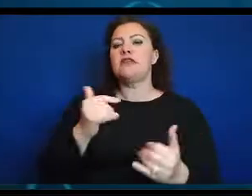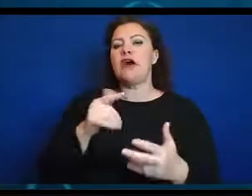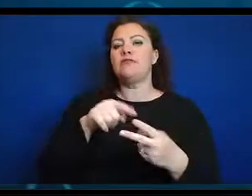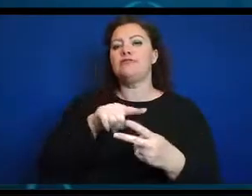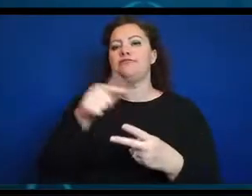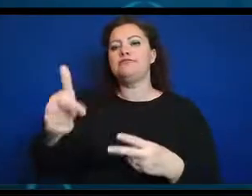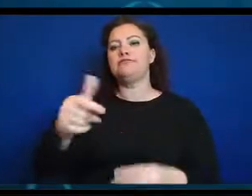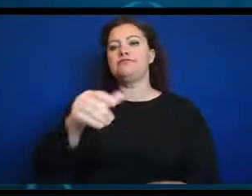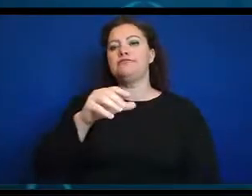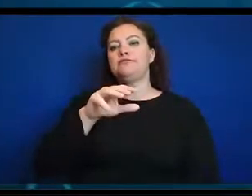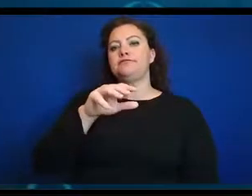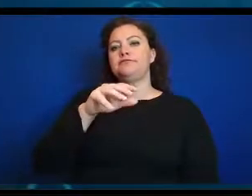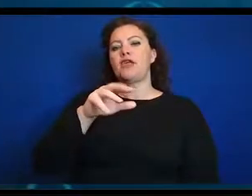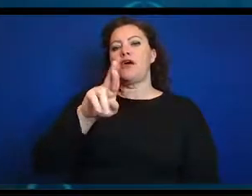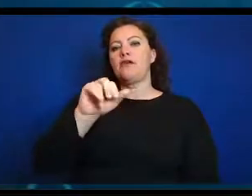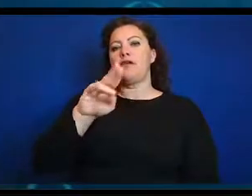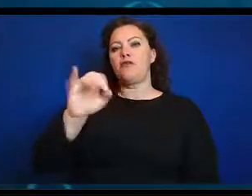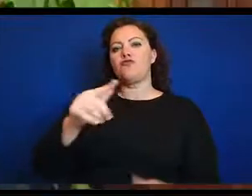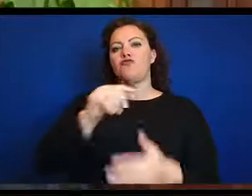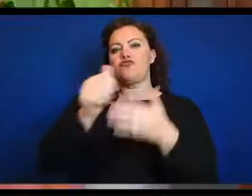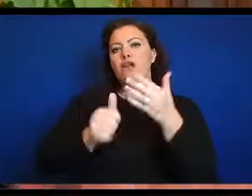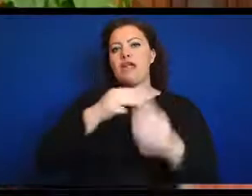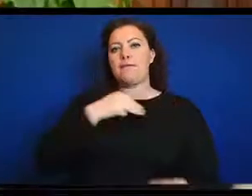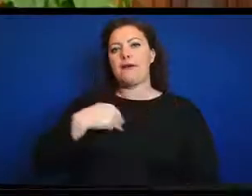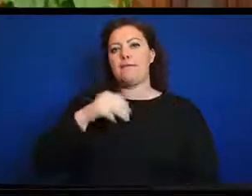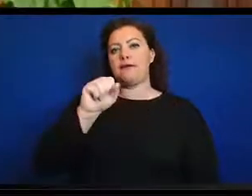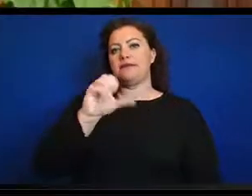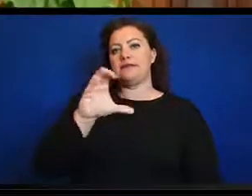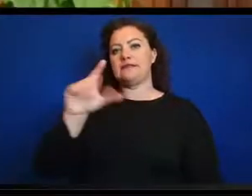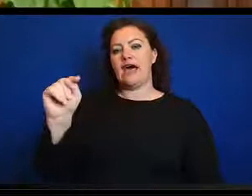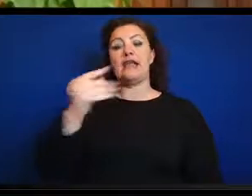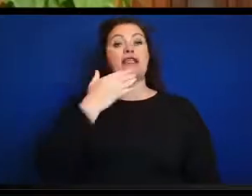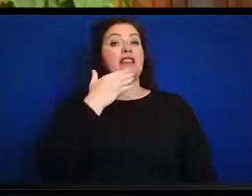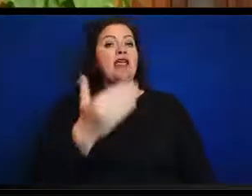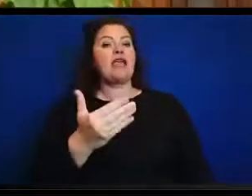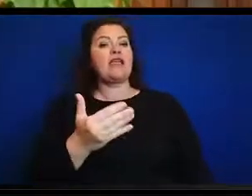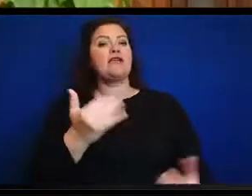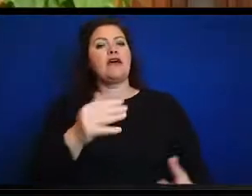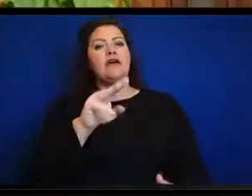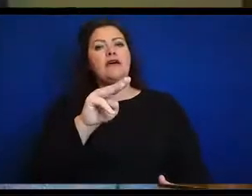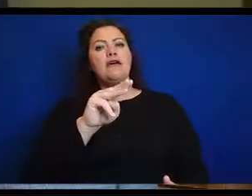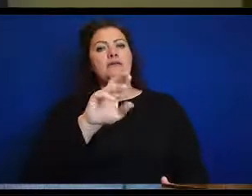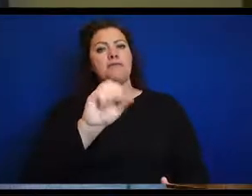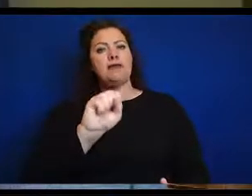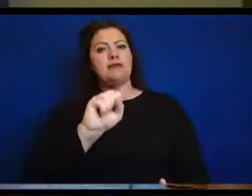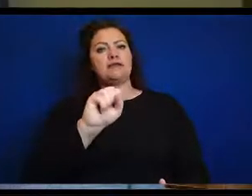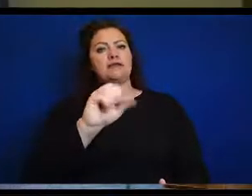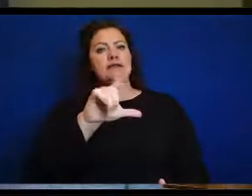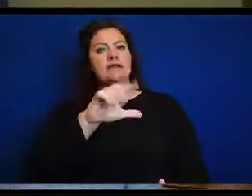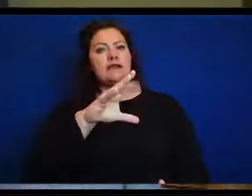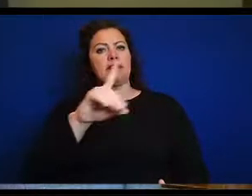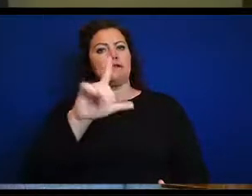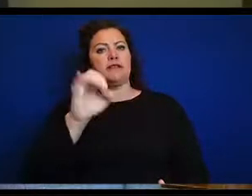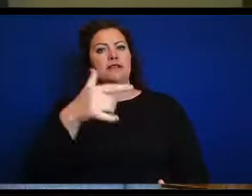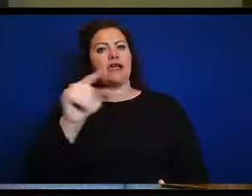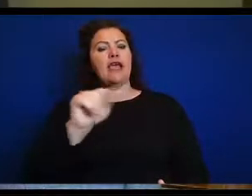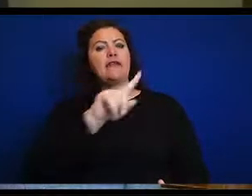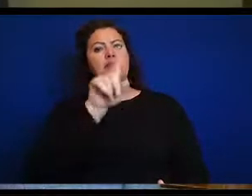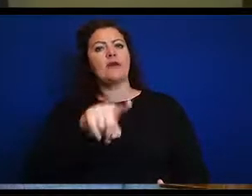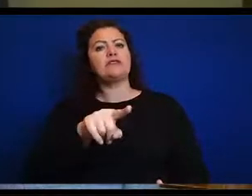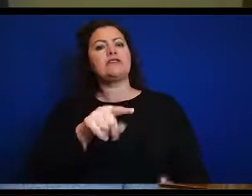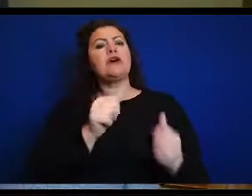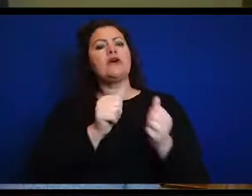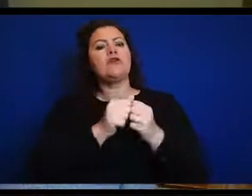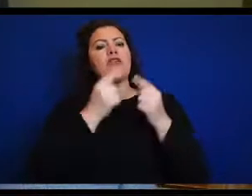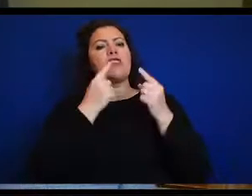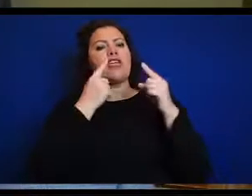Scott. Thank you, Chairman Casey. Ms. Cleveland Leget, question for you as relates to achieving the American dream. It